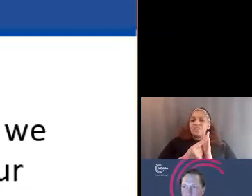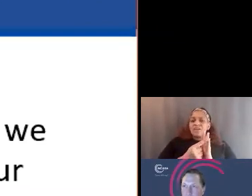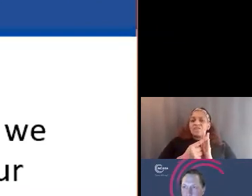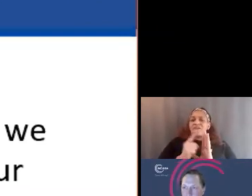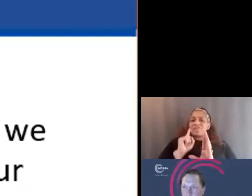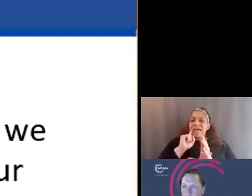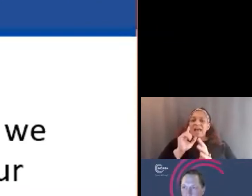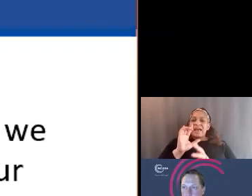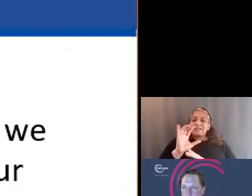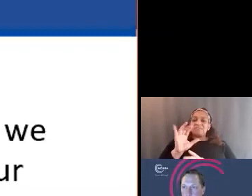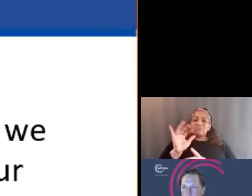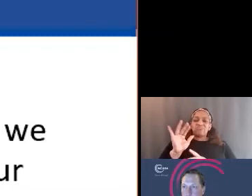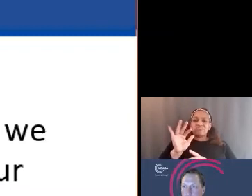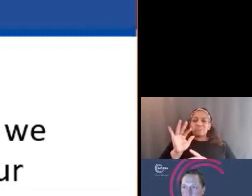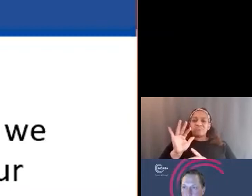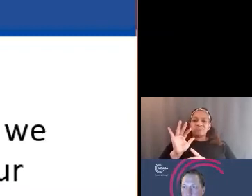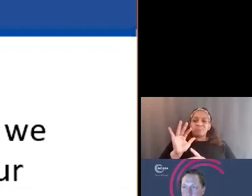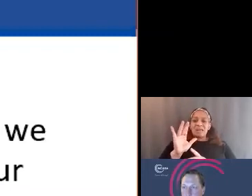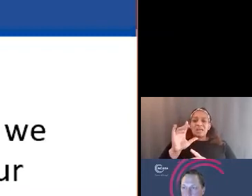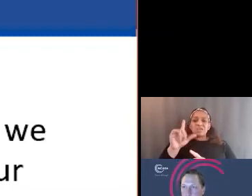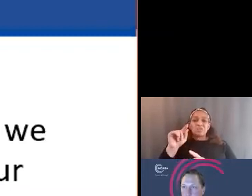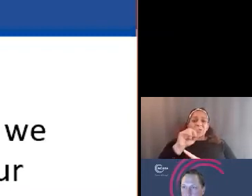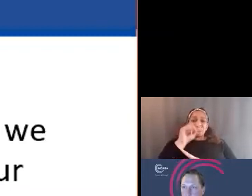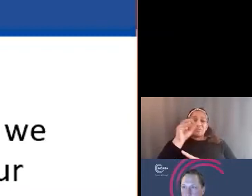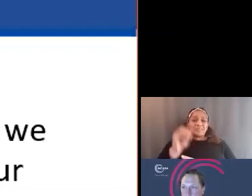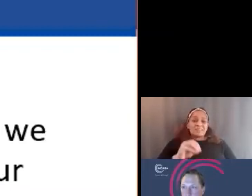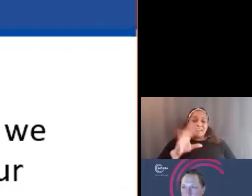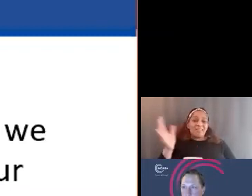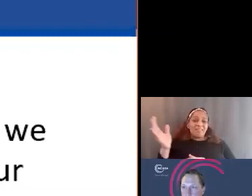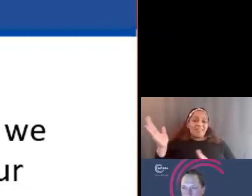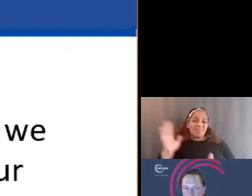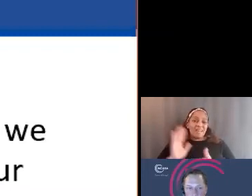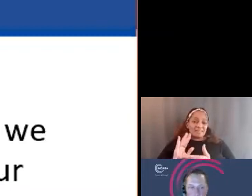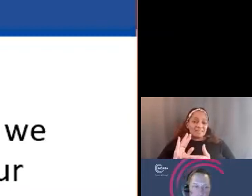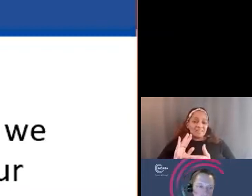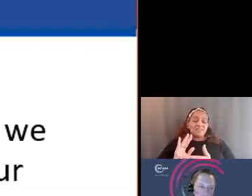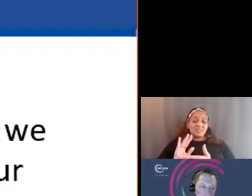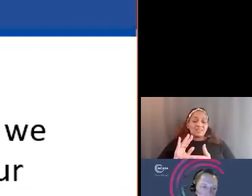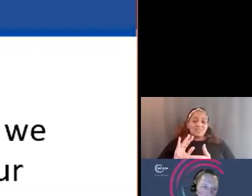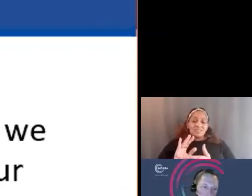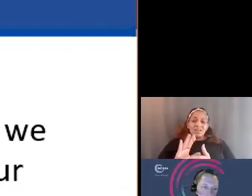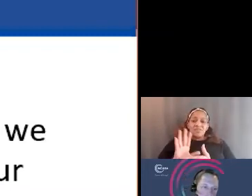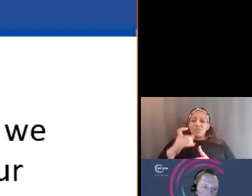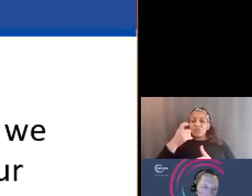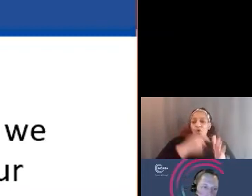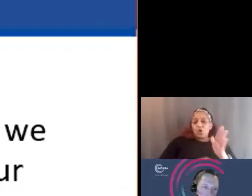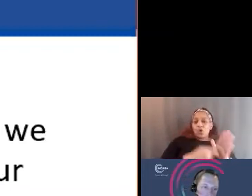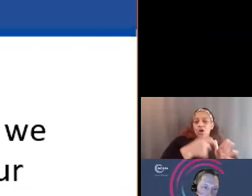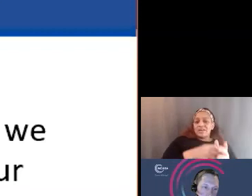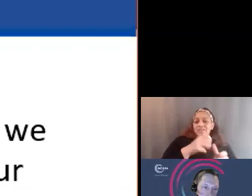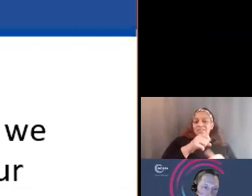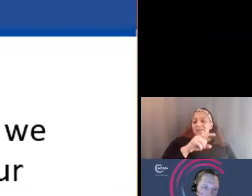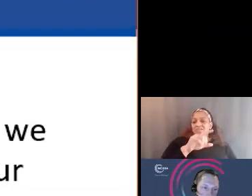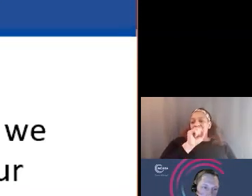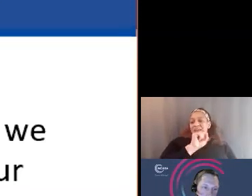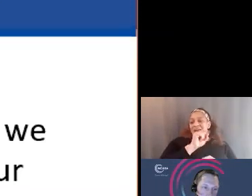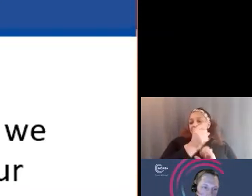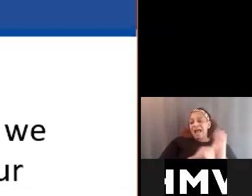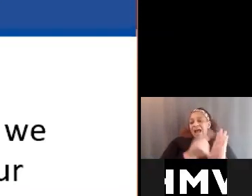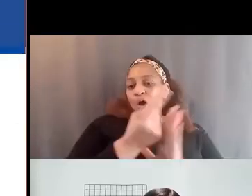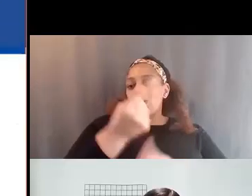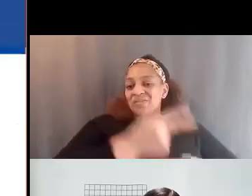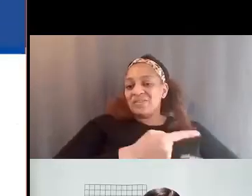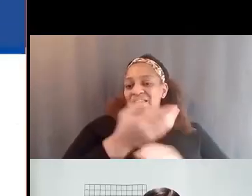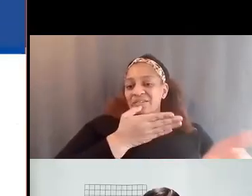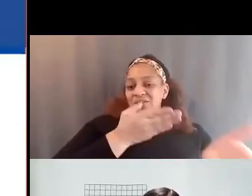model is roughly 20% less than the average cost for an hour of day services or pre-vocational